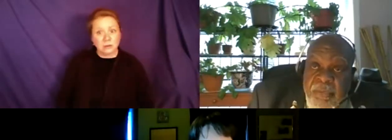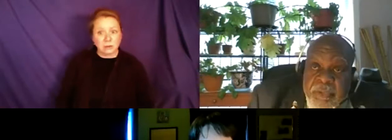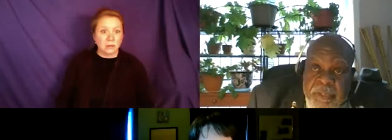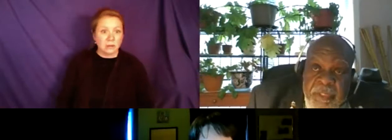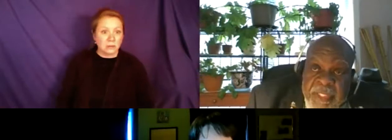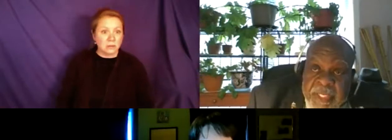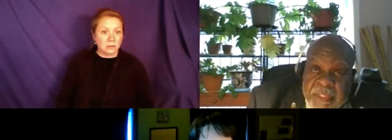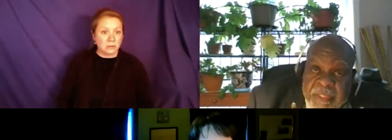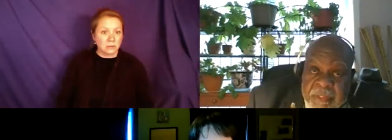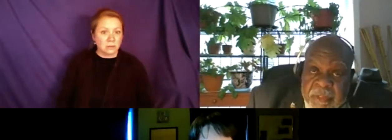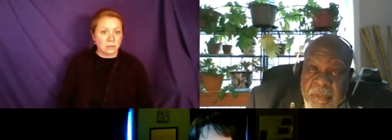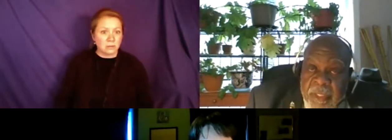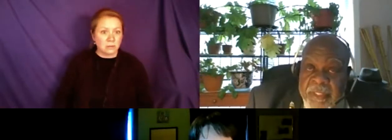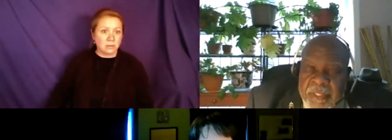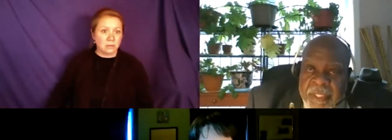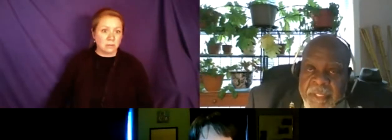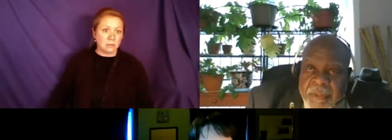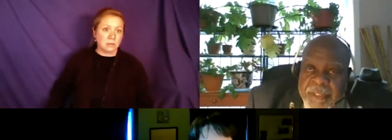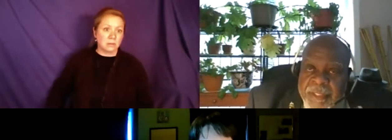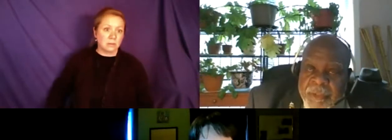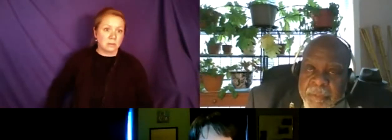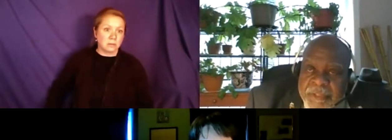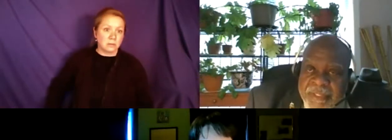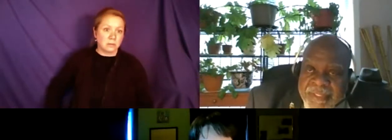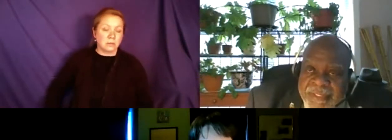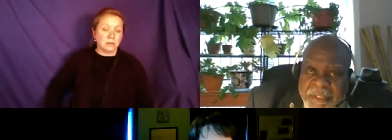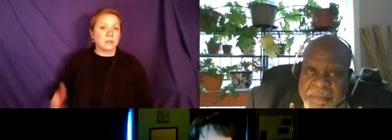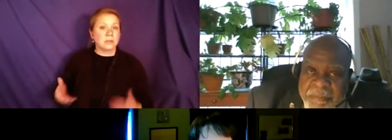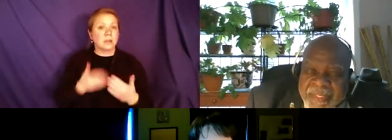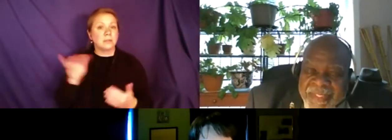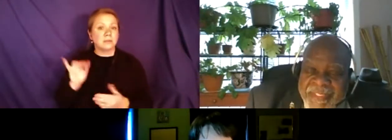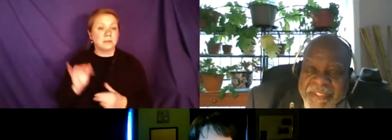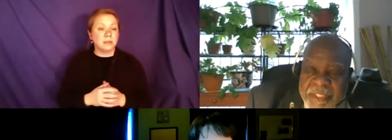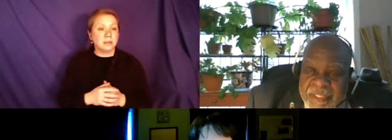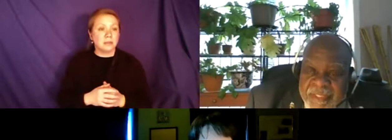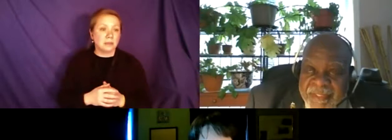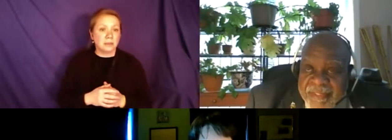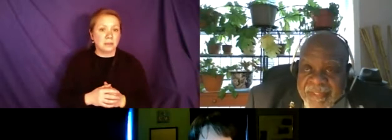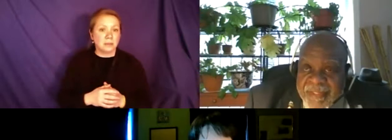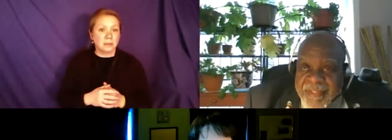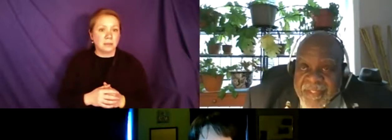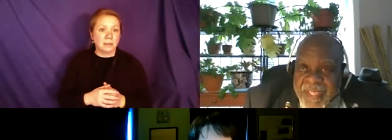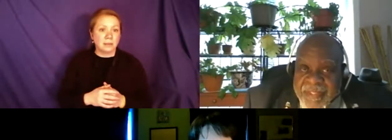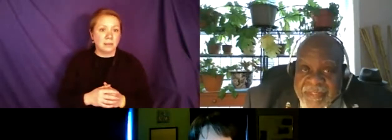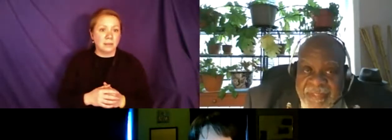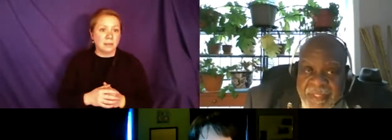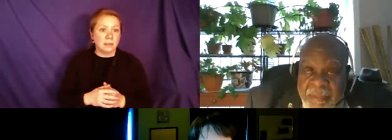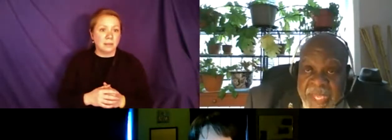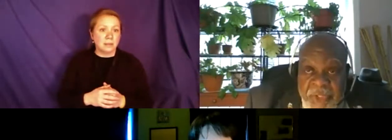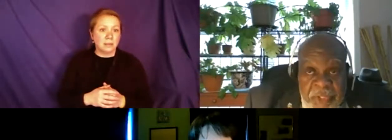that approach. You know, I like to call it, it's almost like Disney